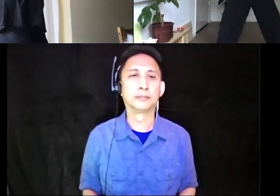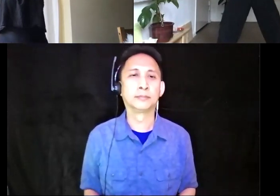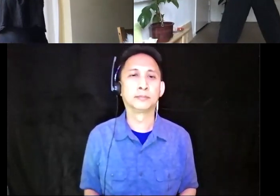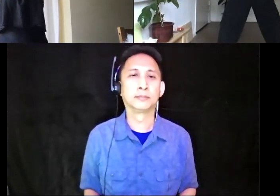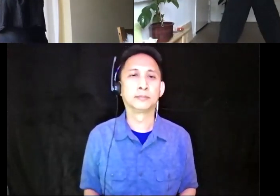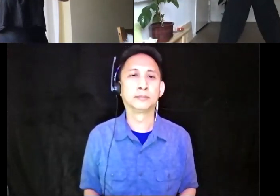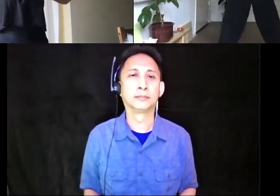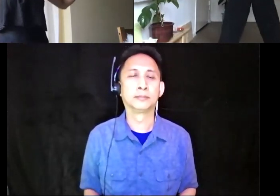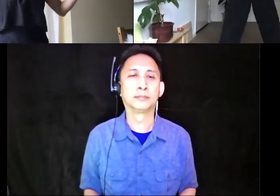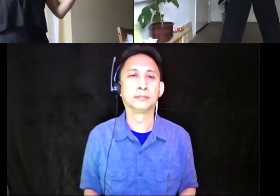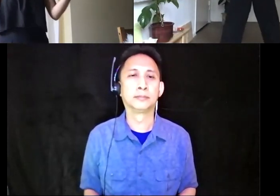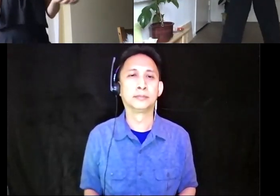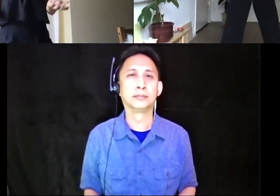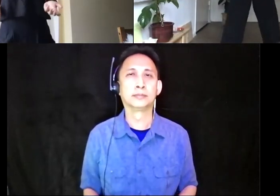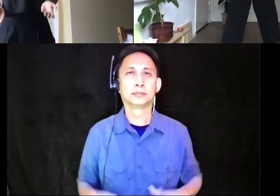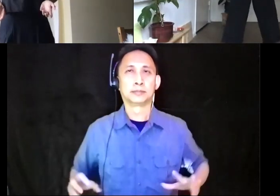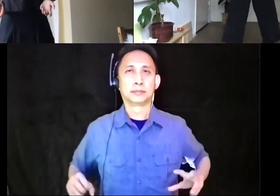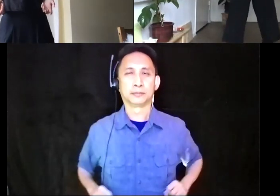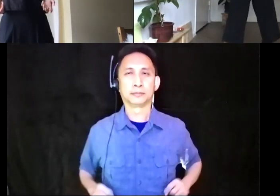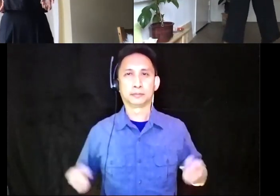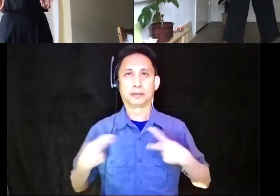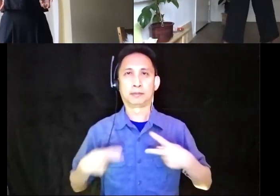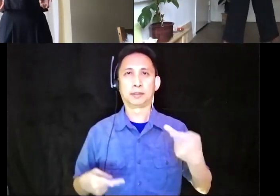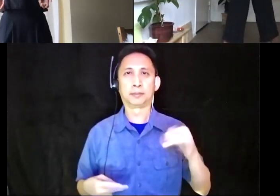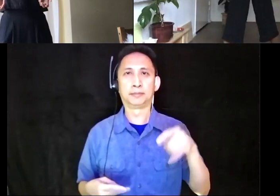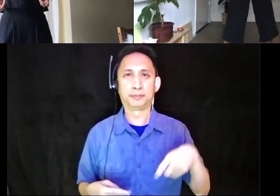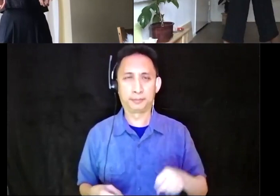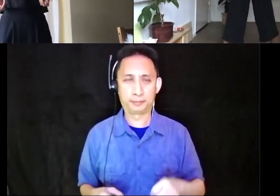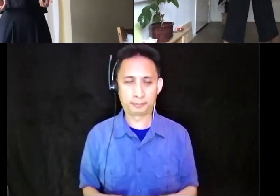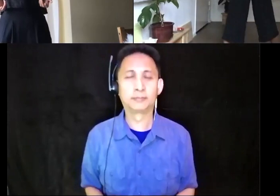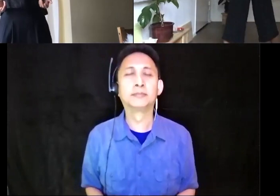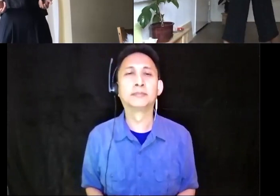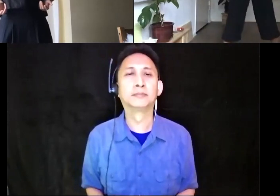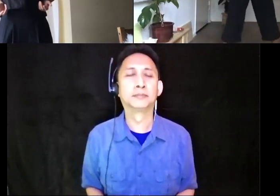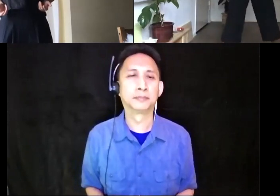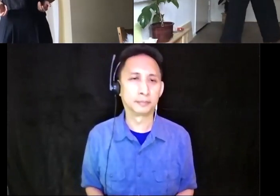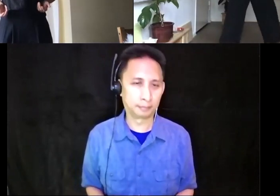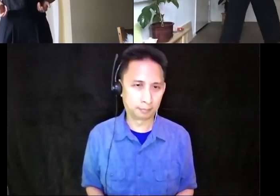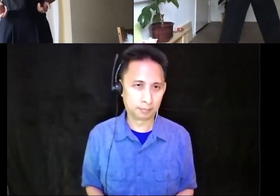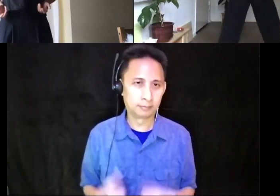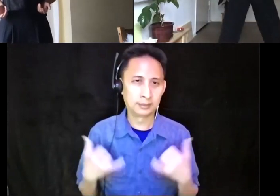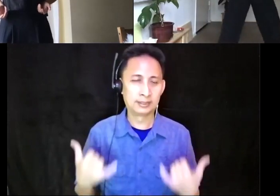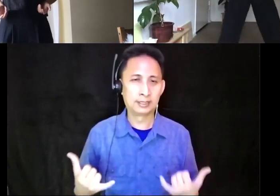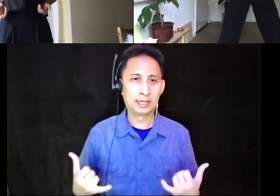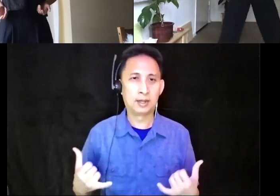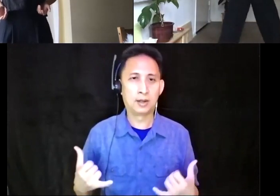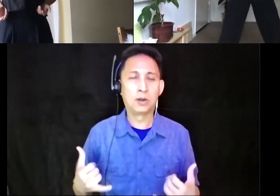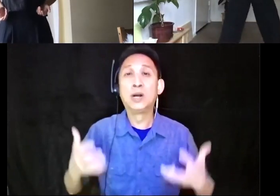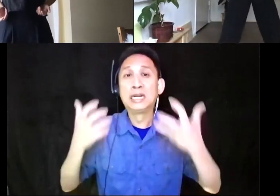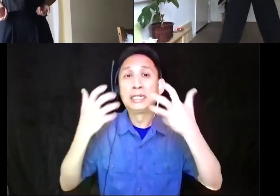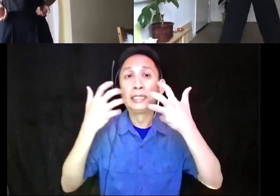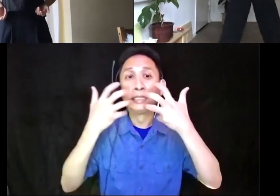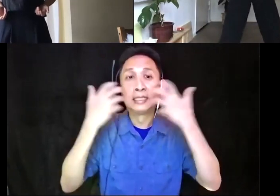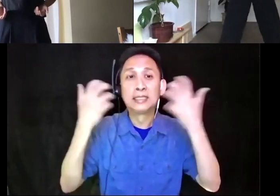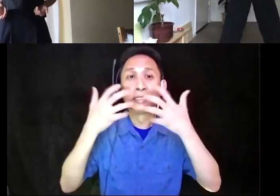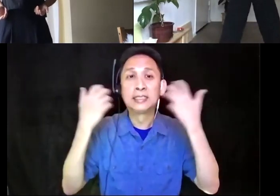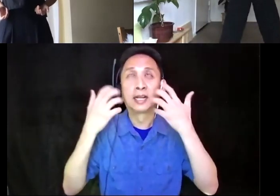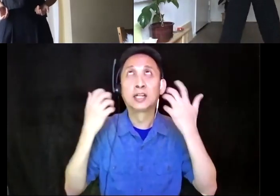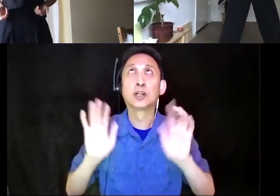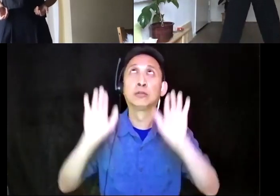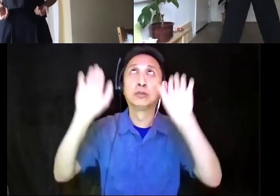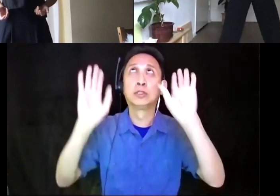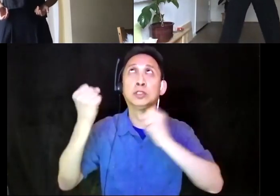Bring the hands back to the hips. And now the tiger holds up the sky.